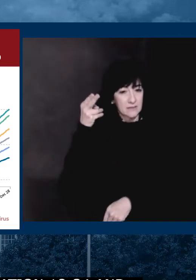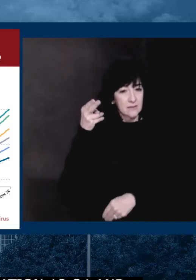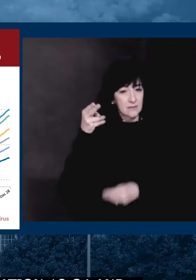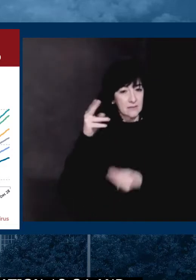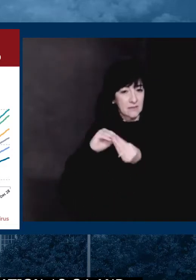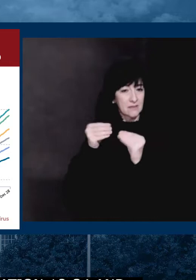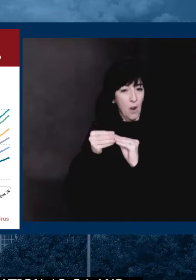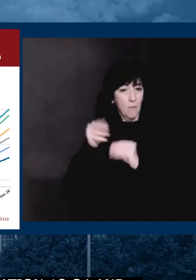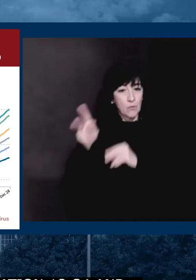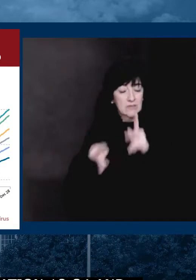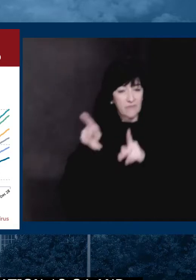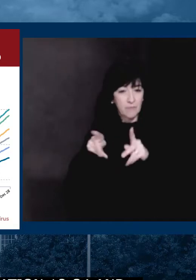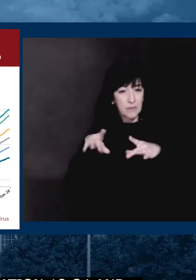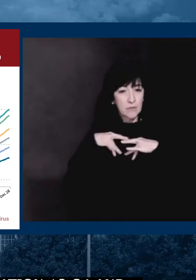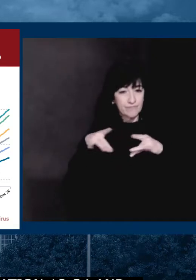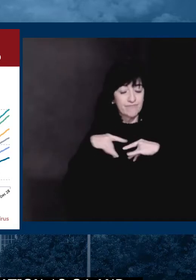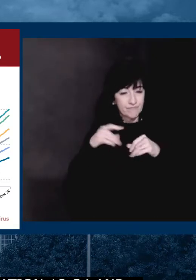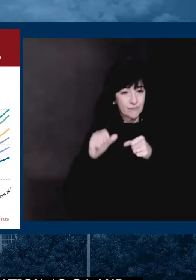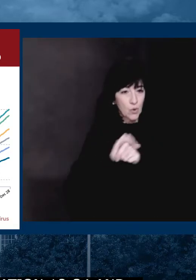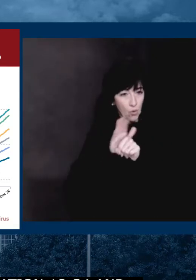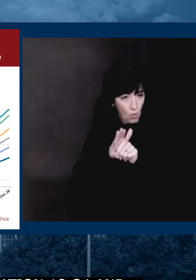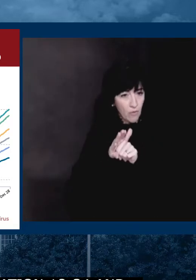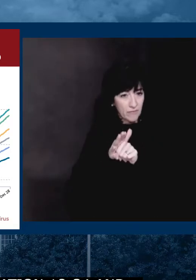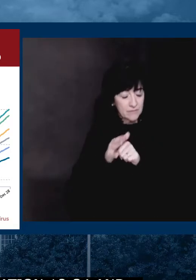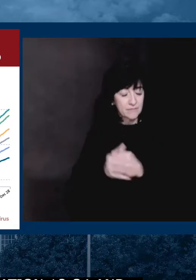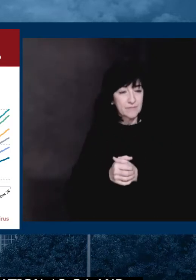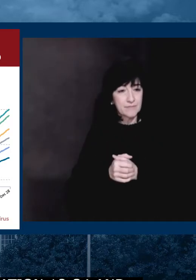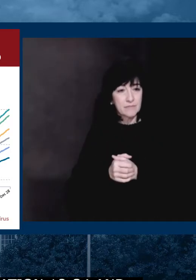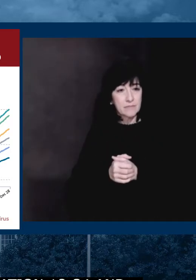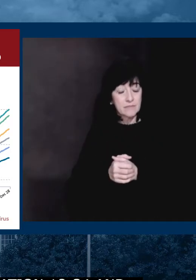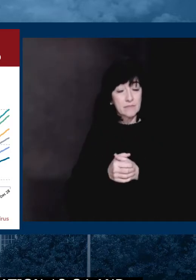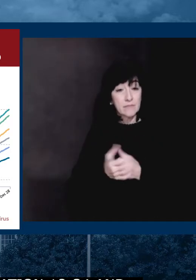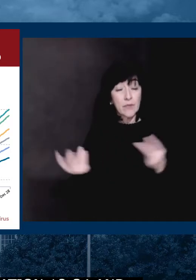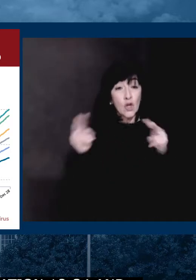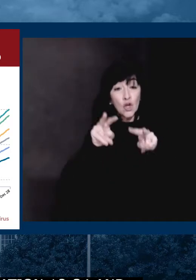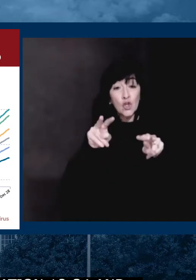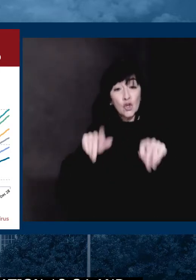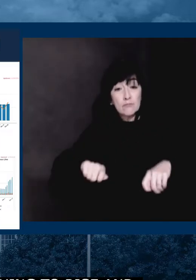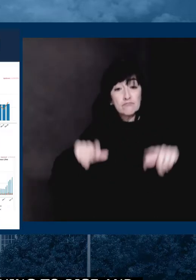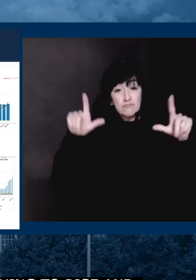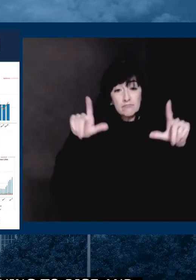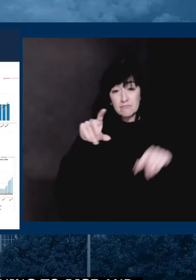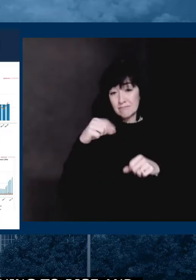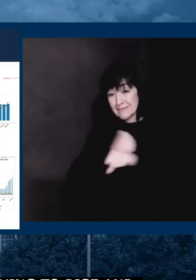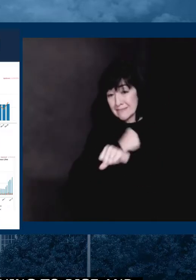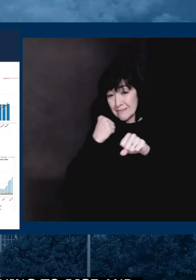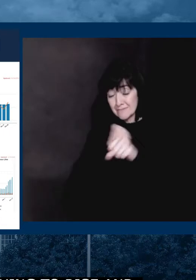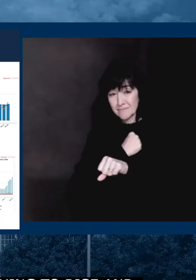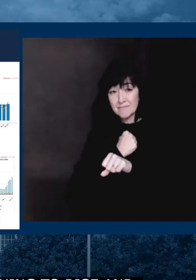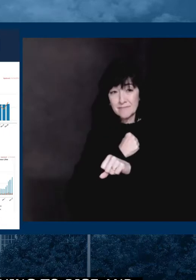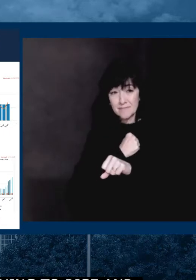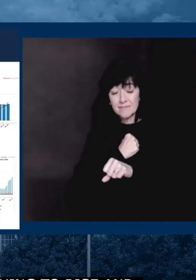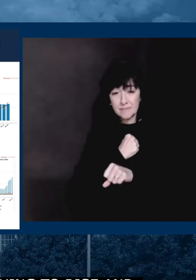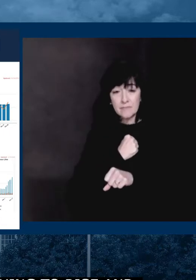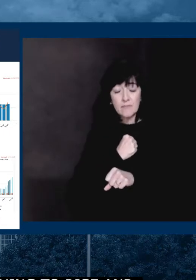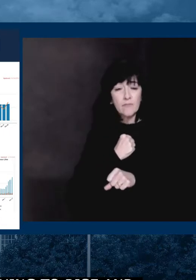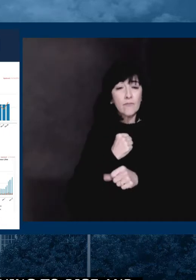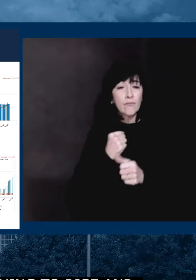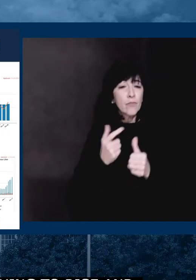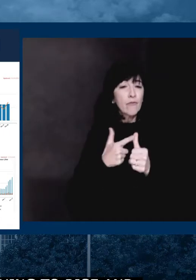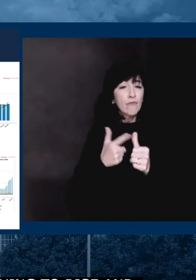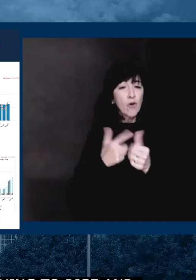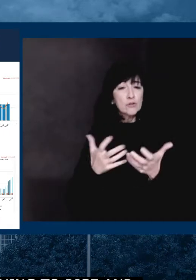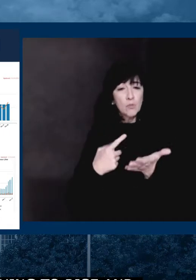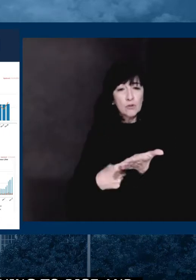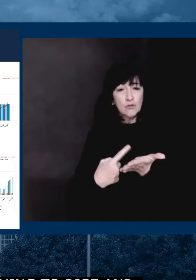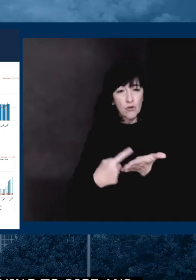out a little bit. So let's go to the data dashboard and look at hospitalizations. First, you can see